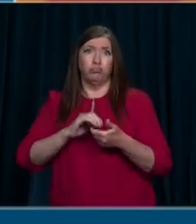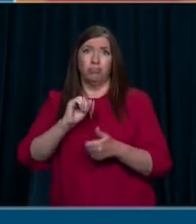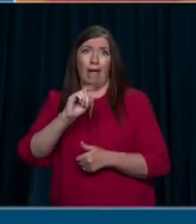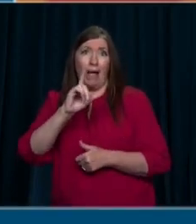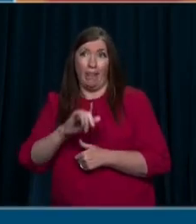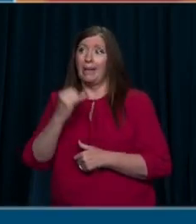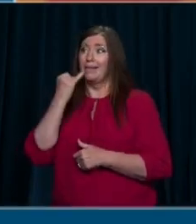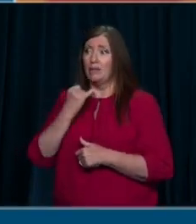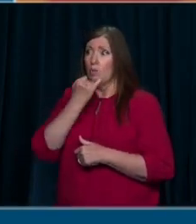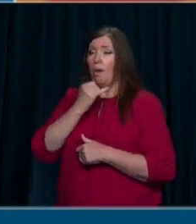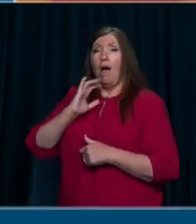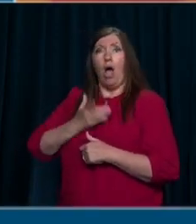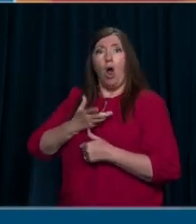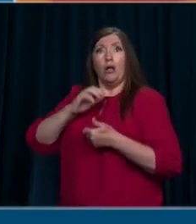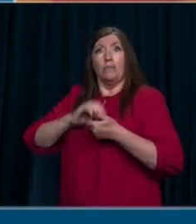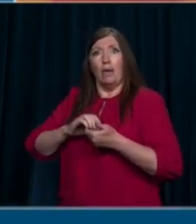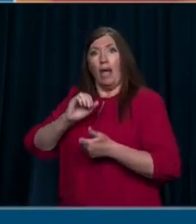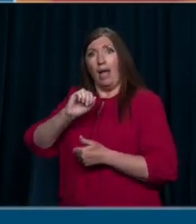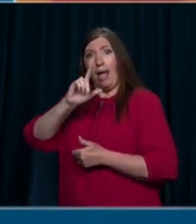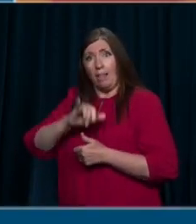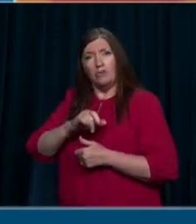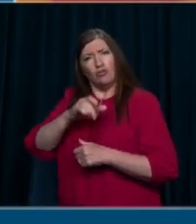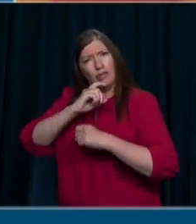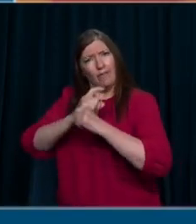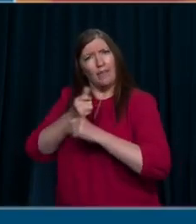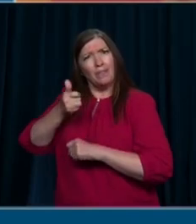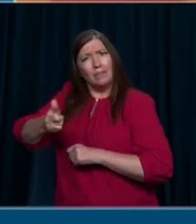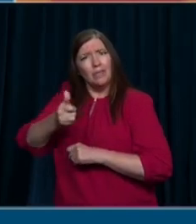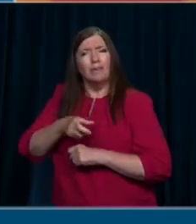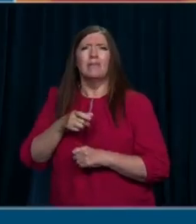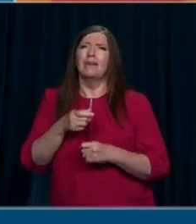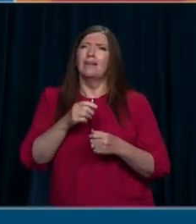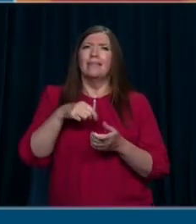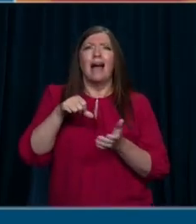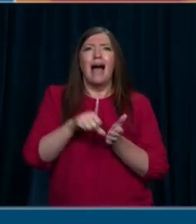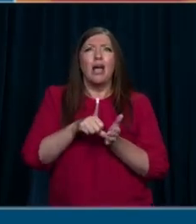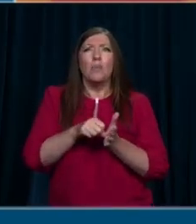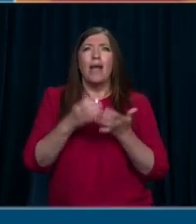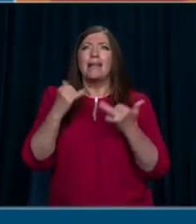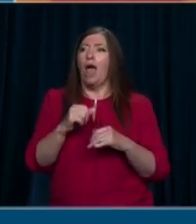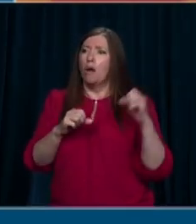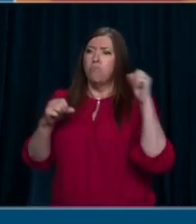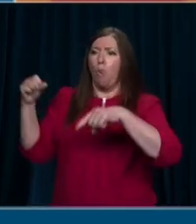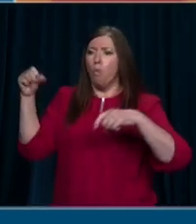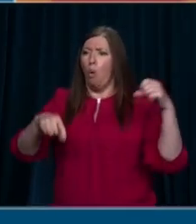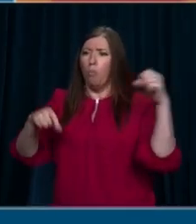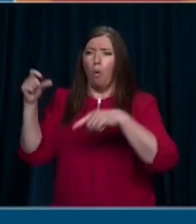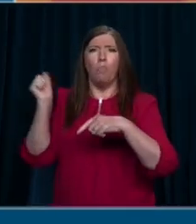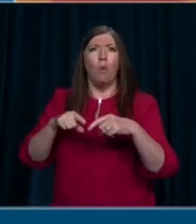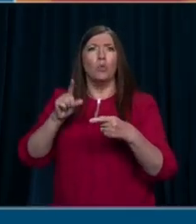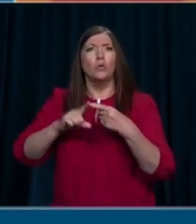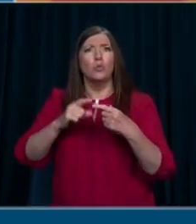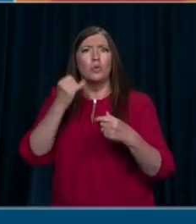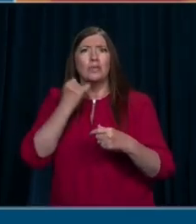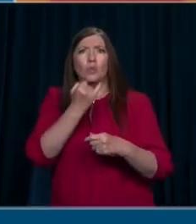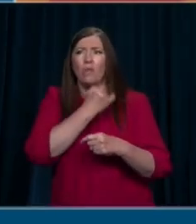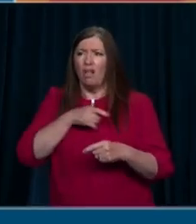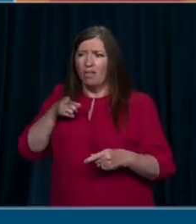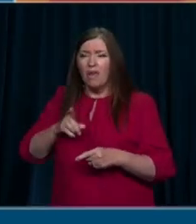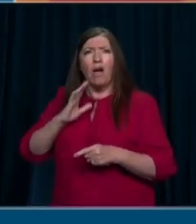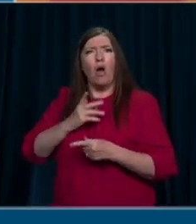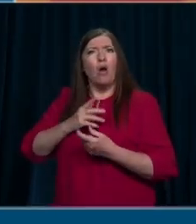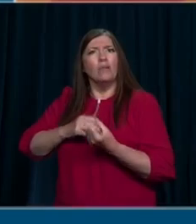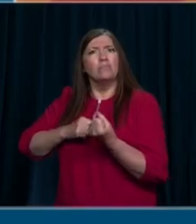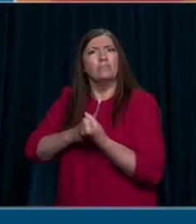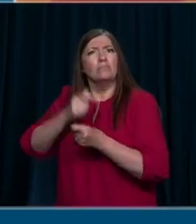is our ally, and they should defend themselves, especially now that Iran is attacking them and they need our support. They have been a steadfast brother of